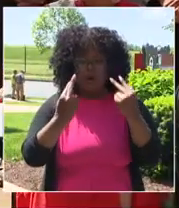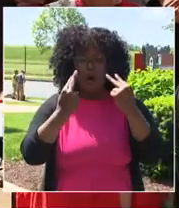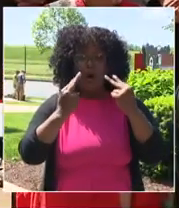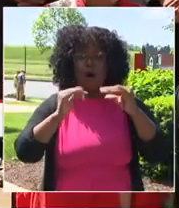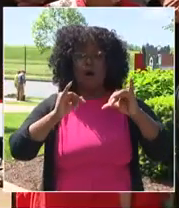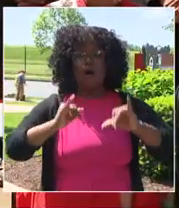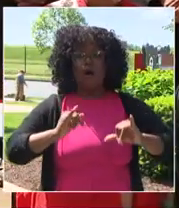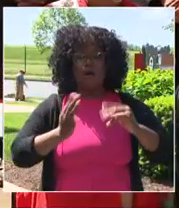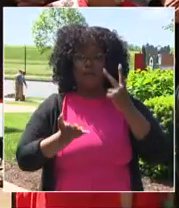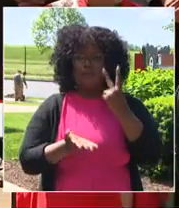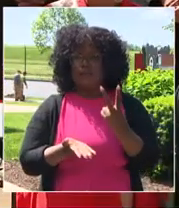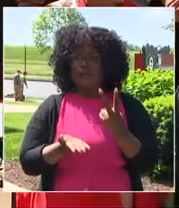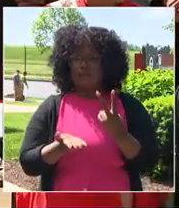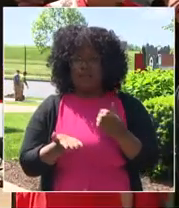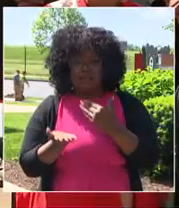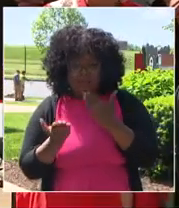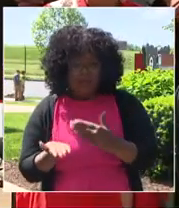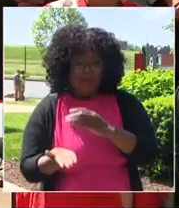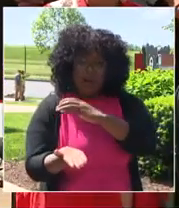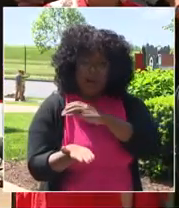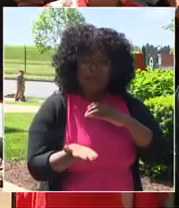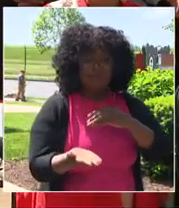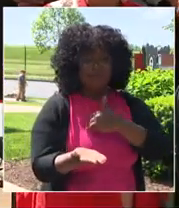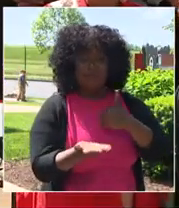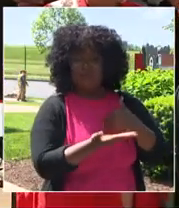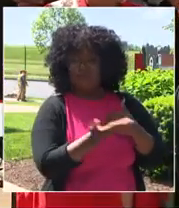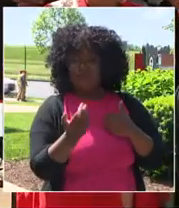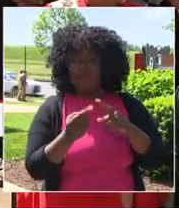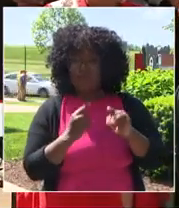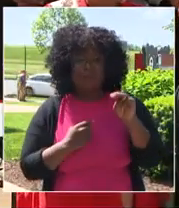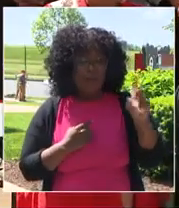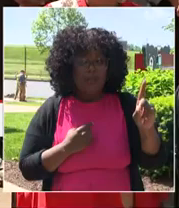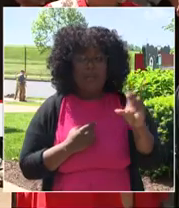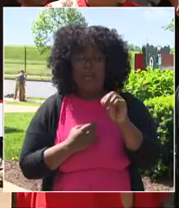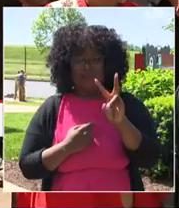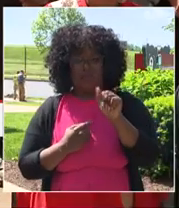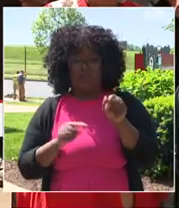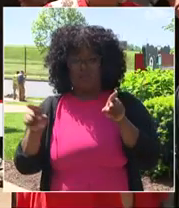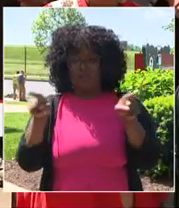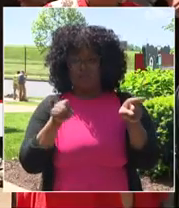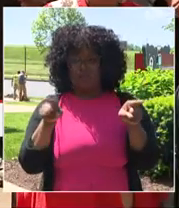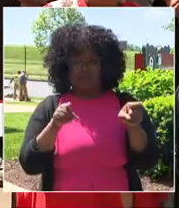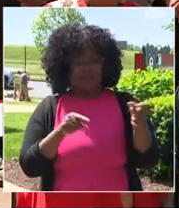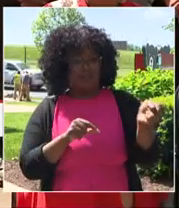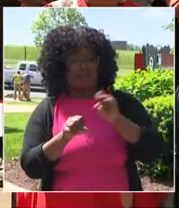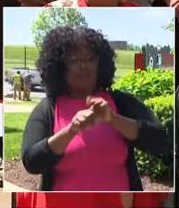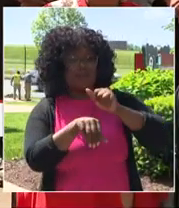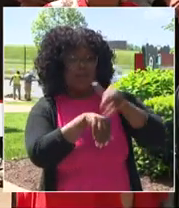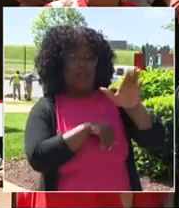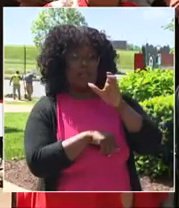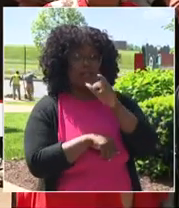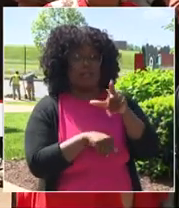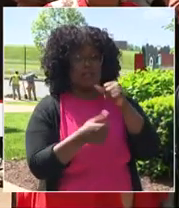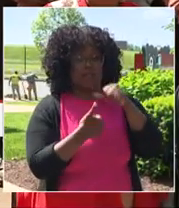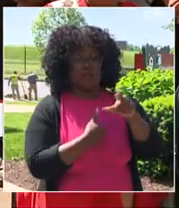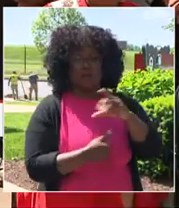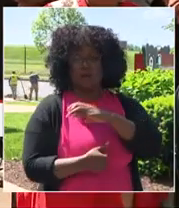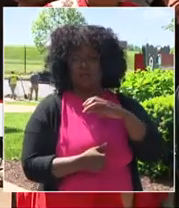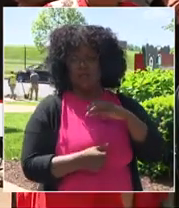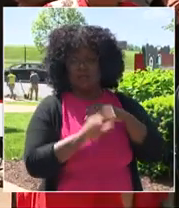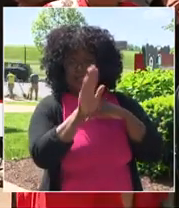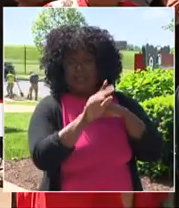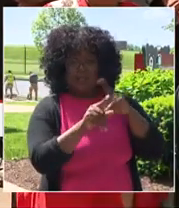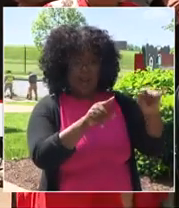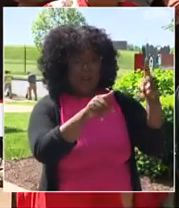from Maryland and Virginia who did send a joint letter on behalf of the District of Columbia talking about the regional impact. Because as Jackie